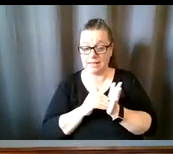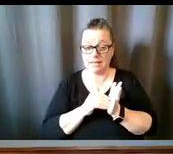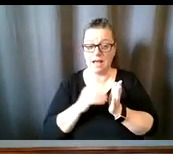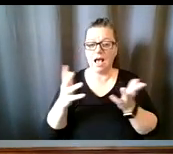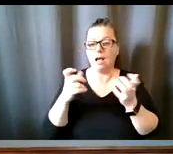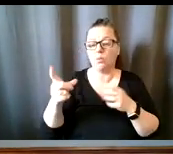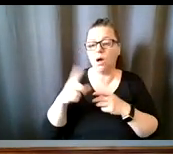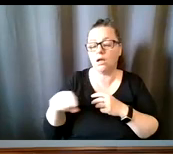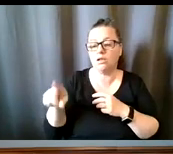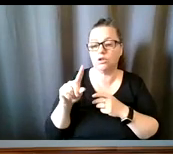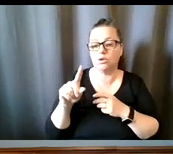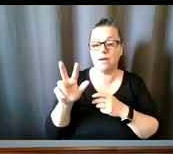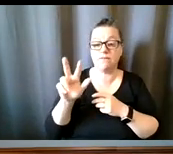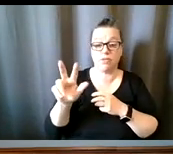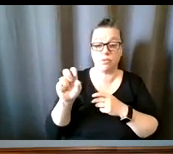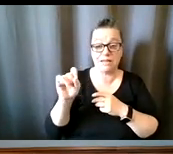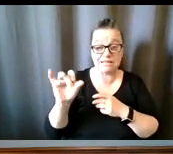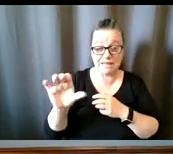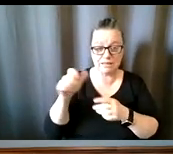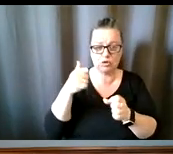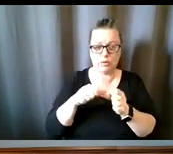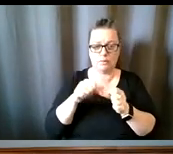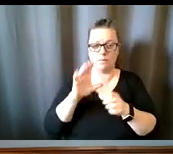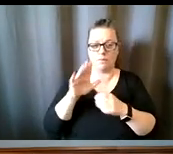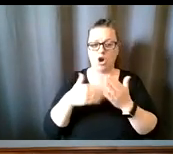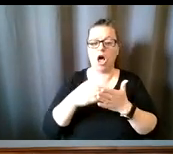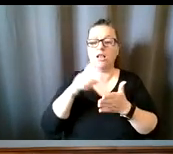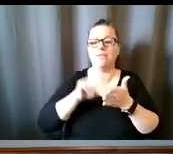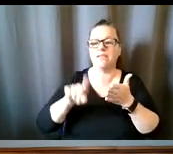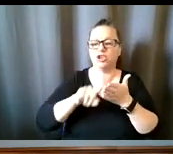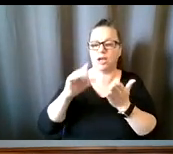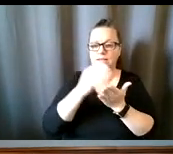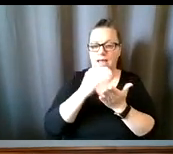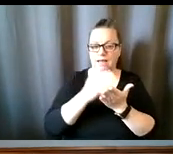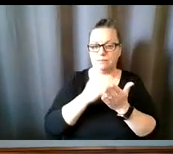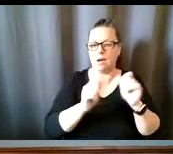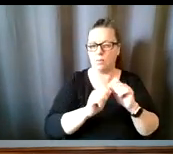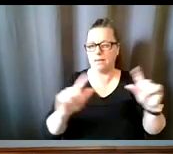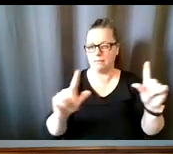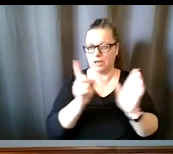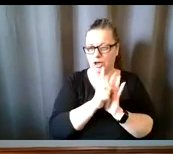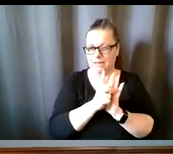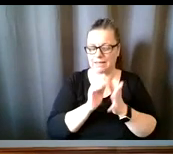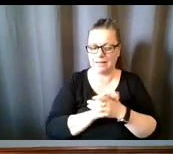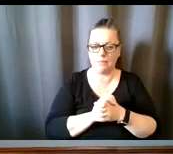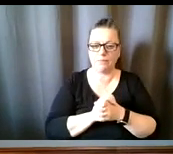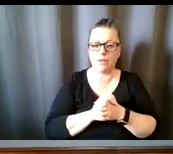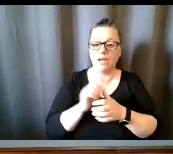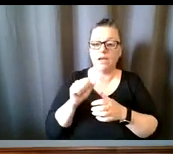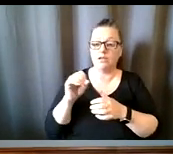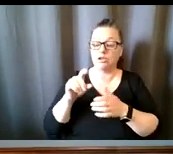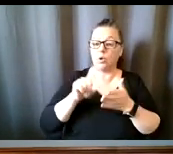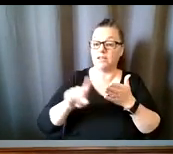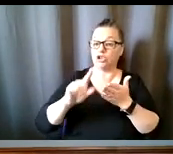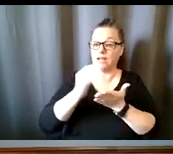want you, you have 3 seconds to remember all of the checked items. It'll be bigger here in a second. So the checked items